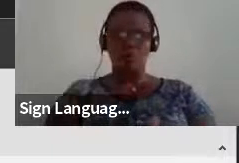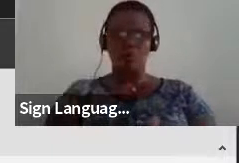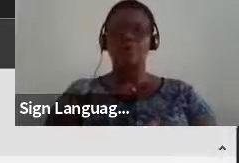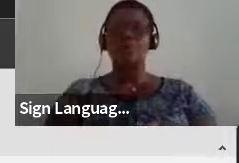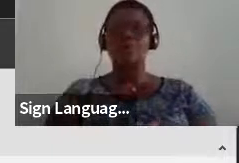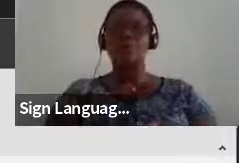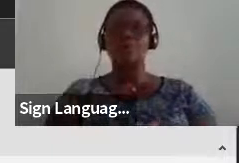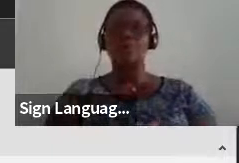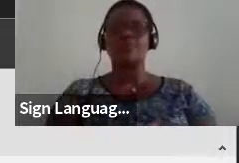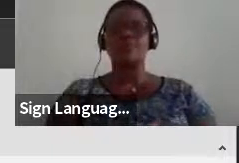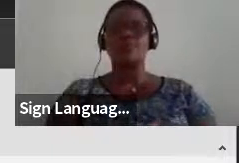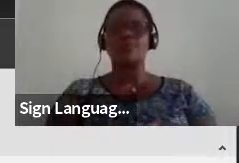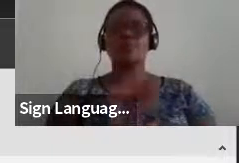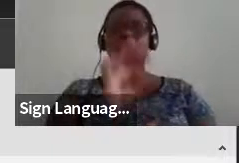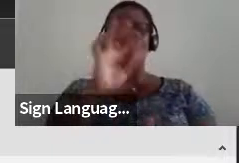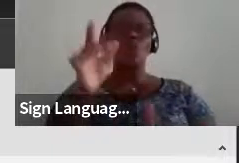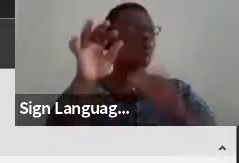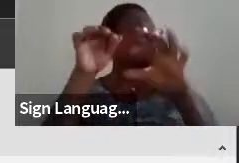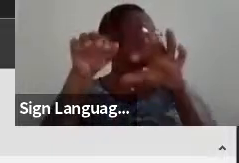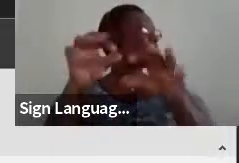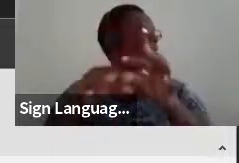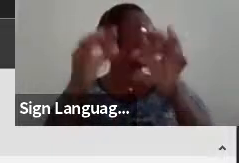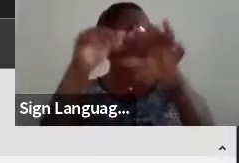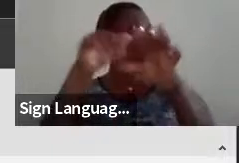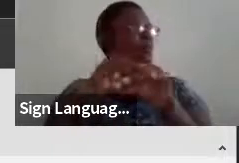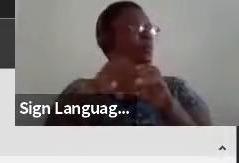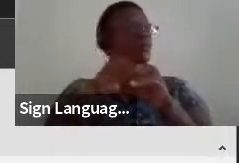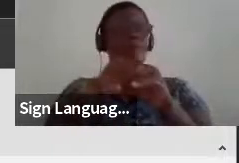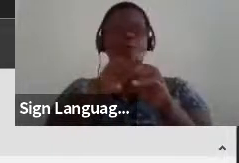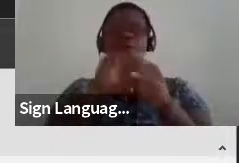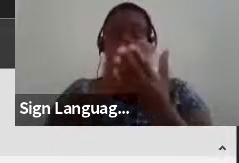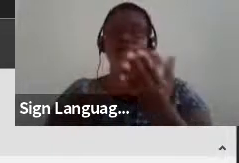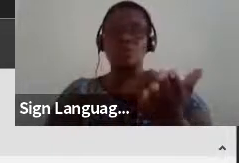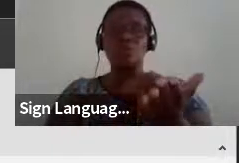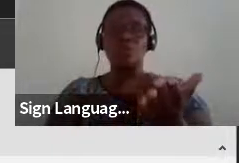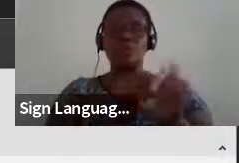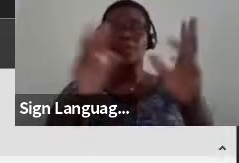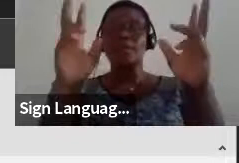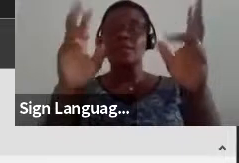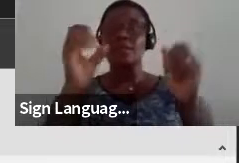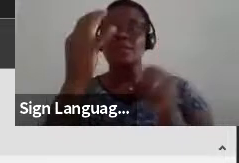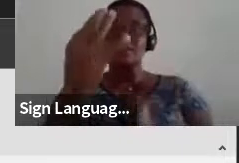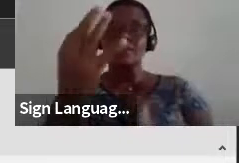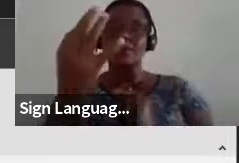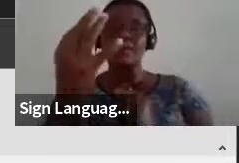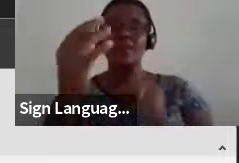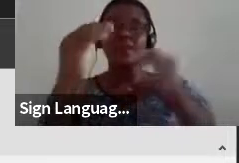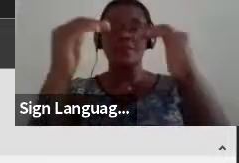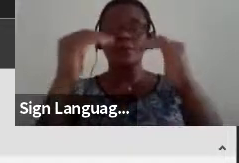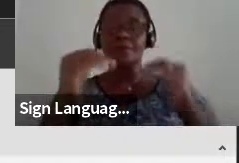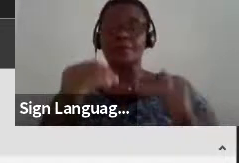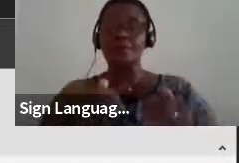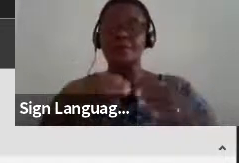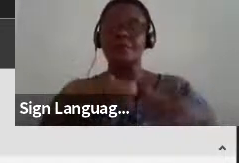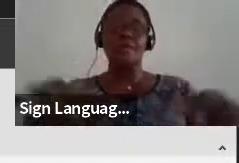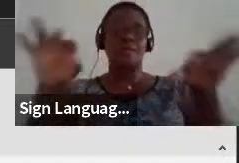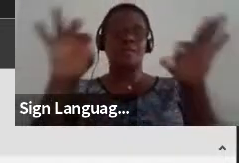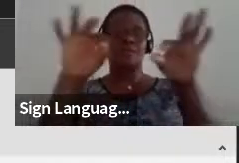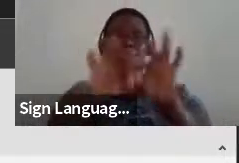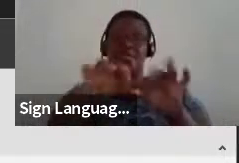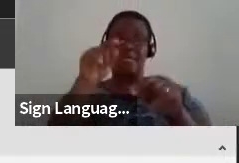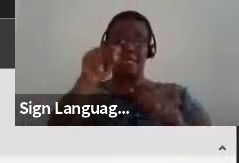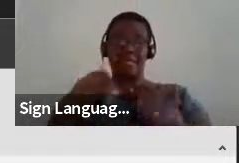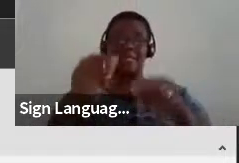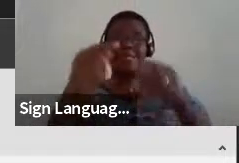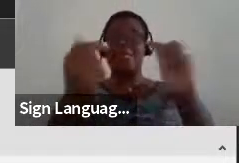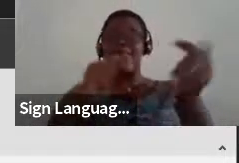contained in this particular document. And then chapter 3 is of much importance to this discussion because we are talking about